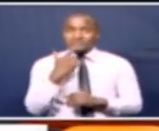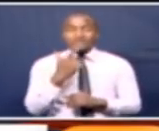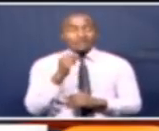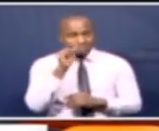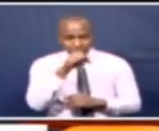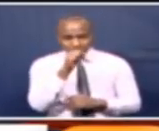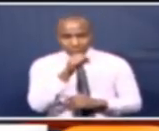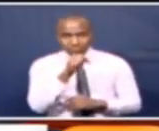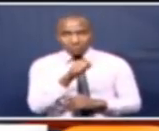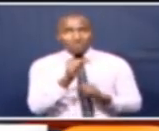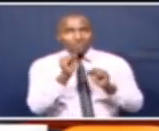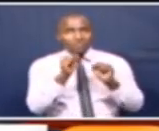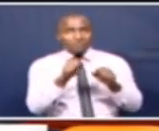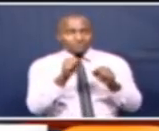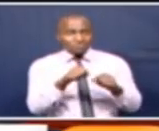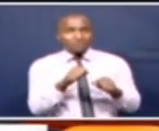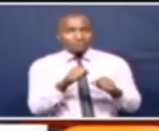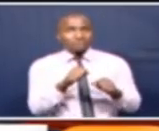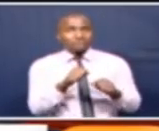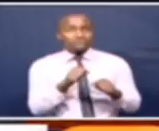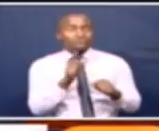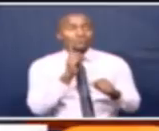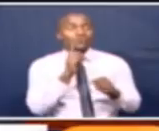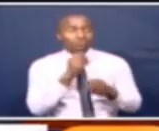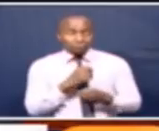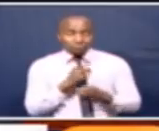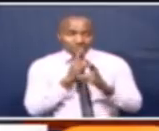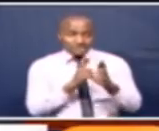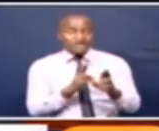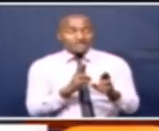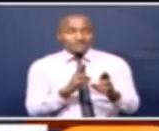likely it's like the results are to come out tomorrow.